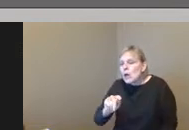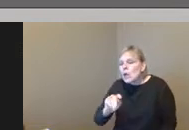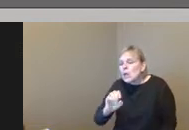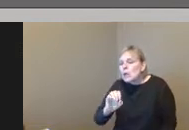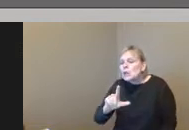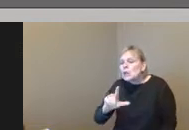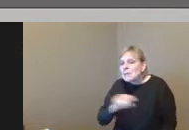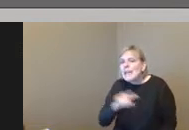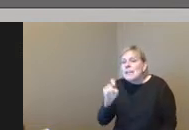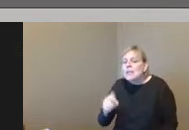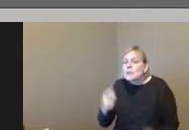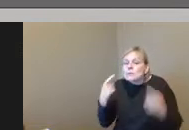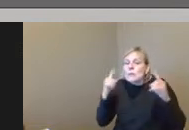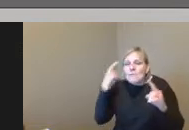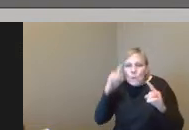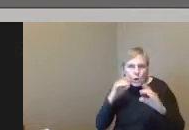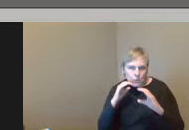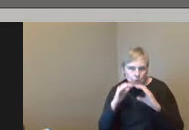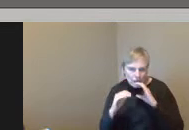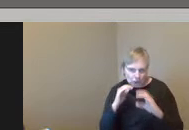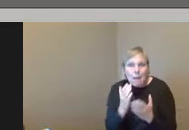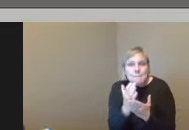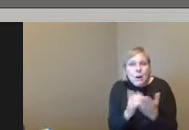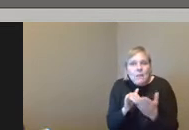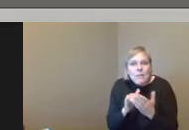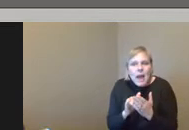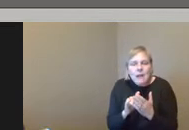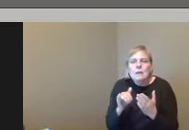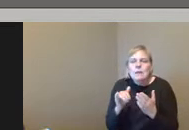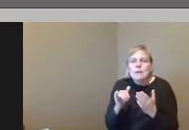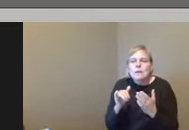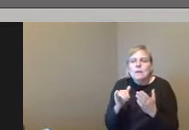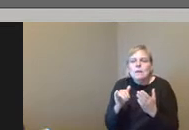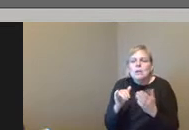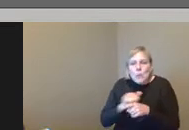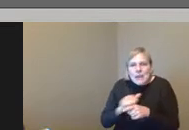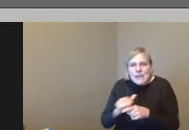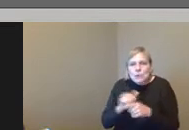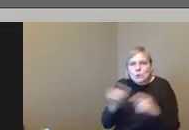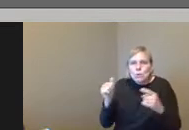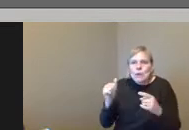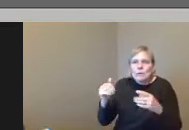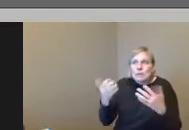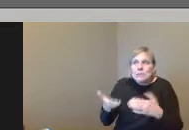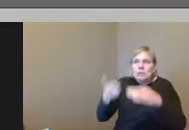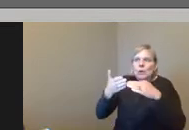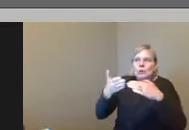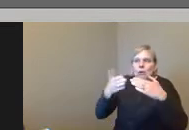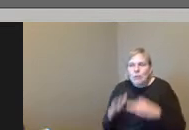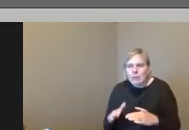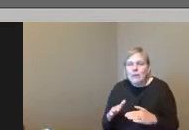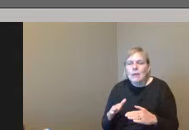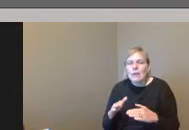need to be successful in communication. Part of that is de-escalation training. Part of that is mediation